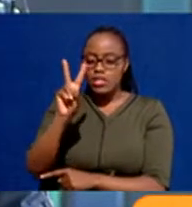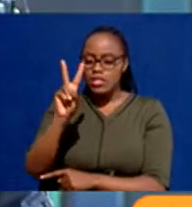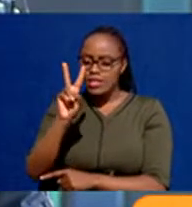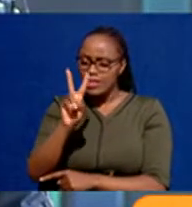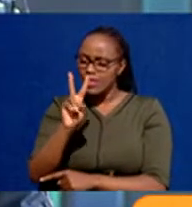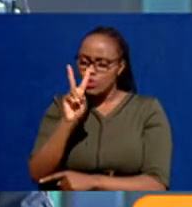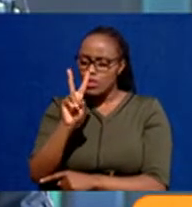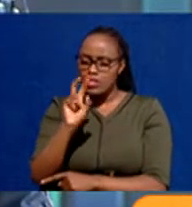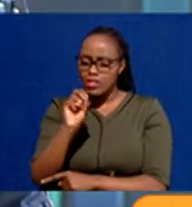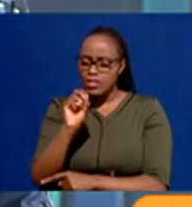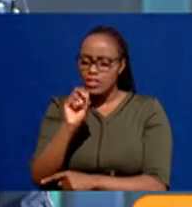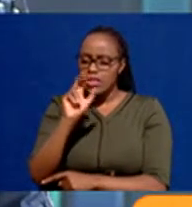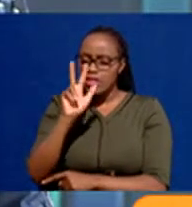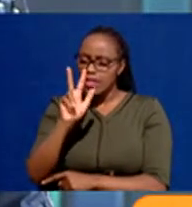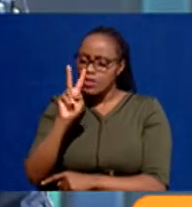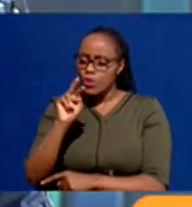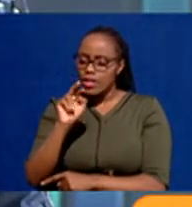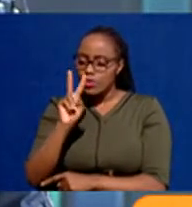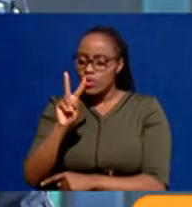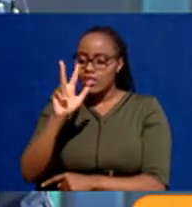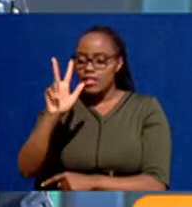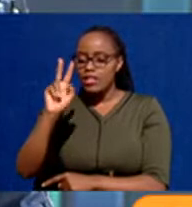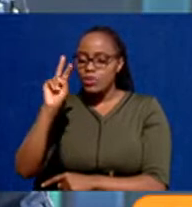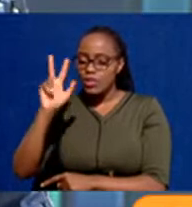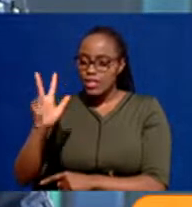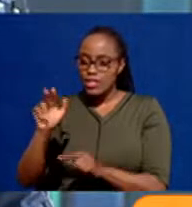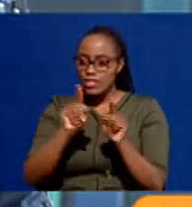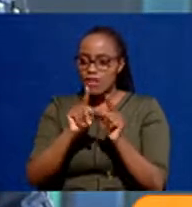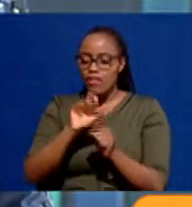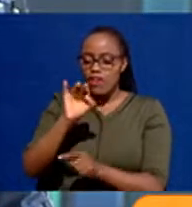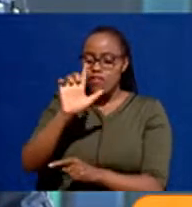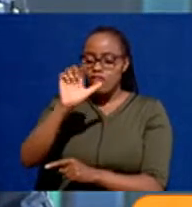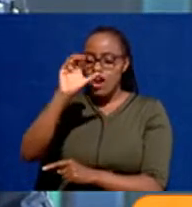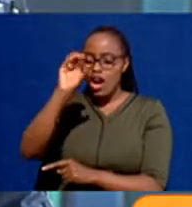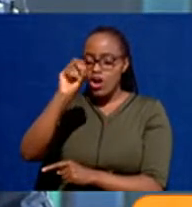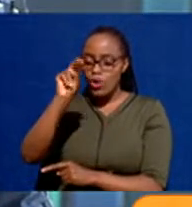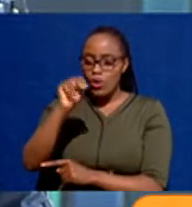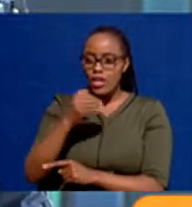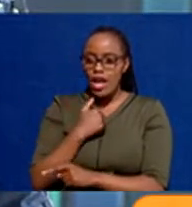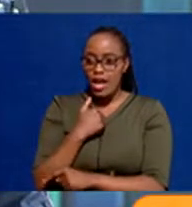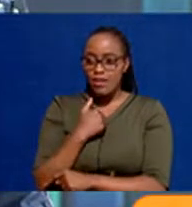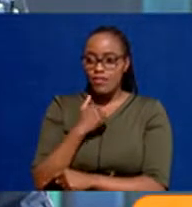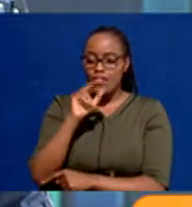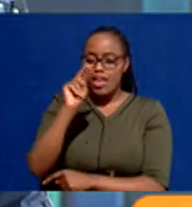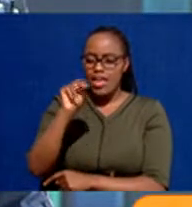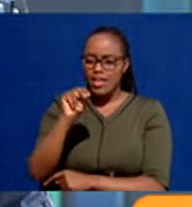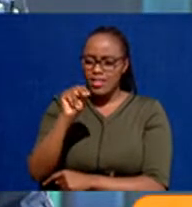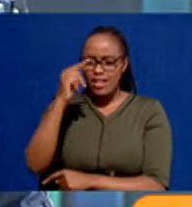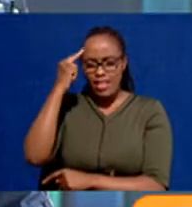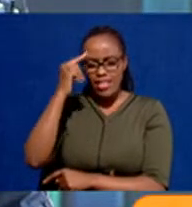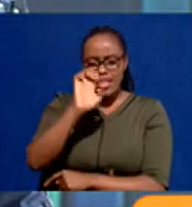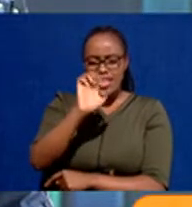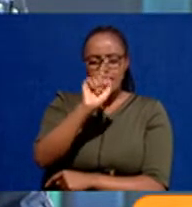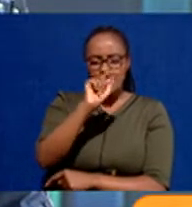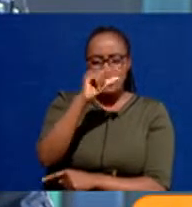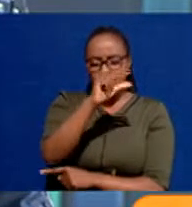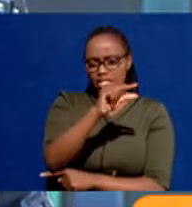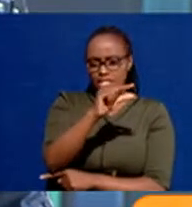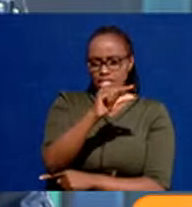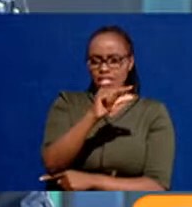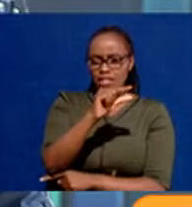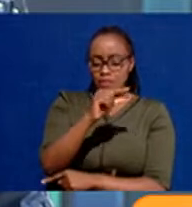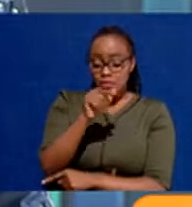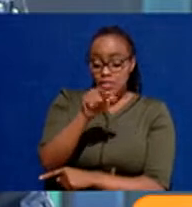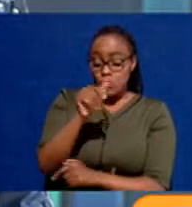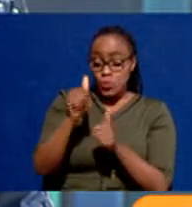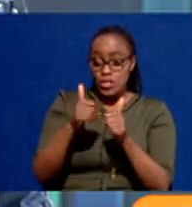we have called Falcon under the brand name Falcon. Then we have an ETG Kinomazek,